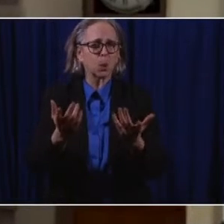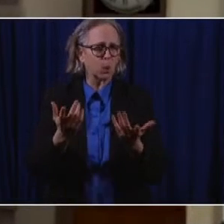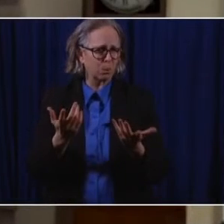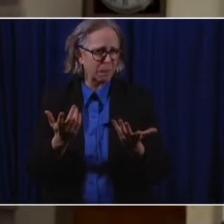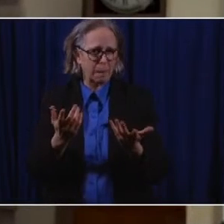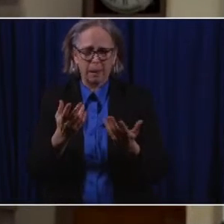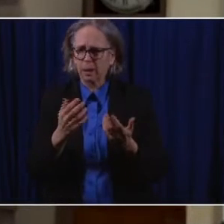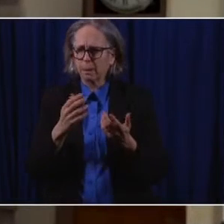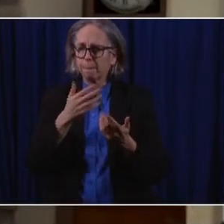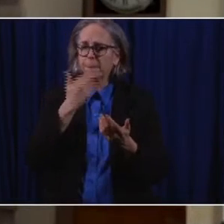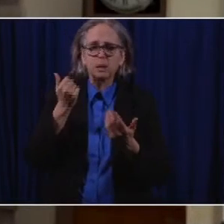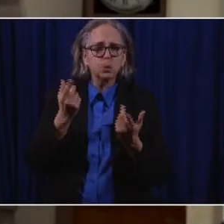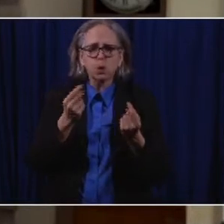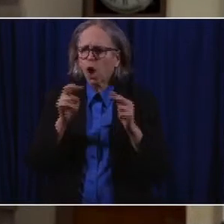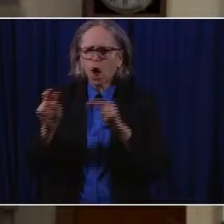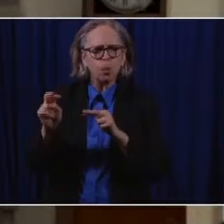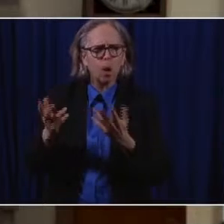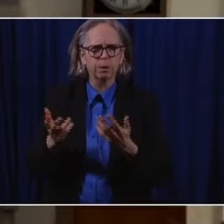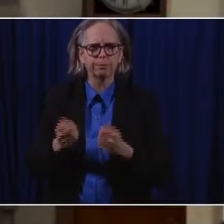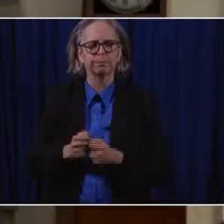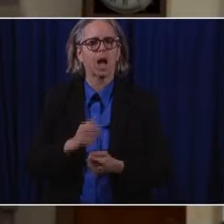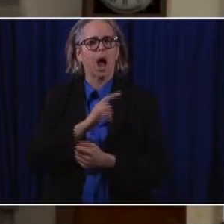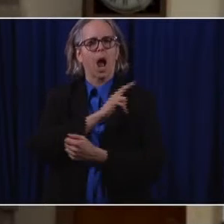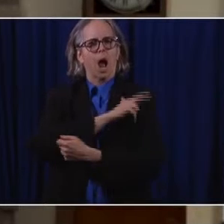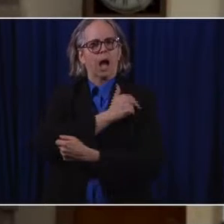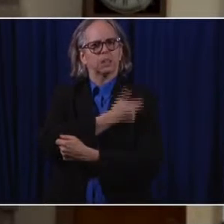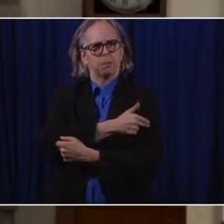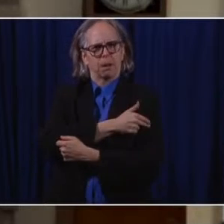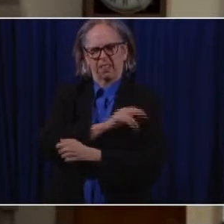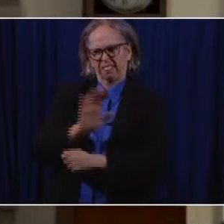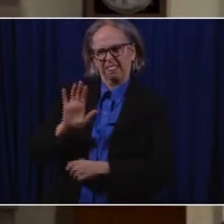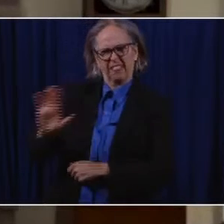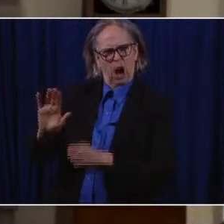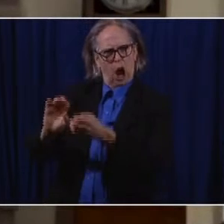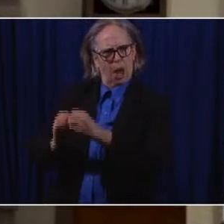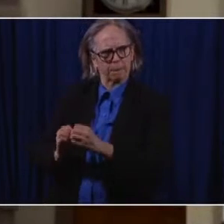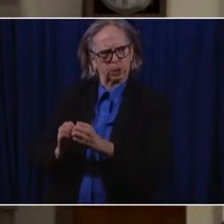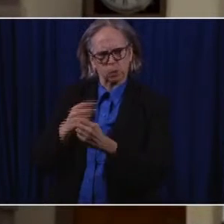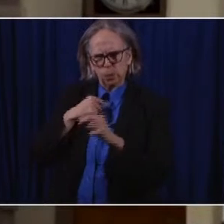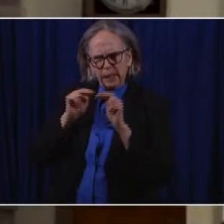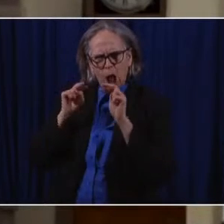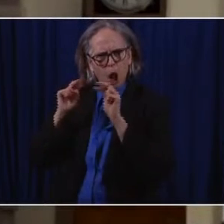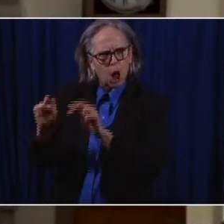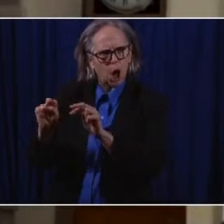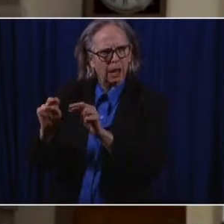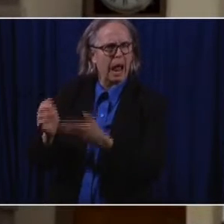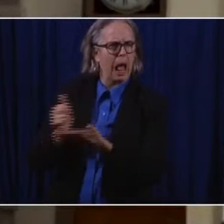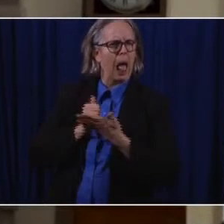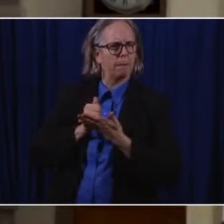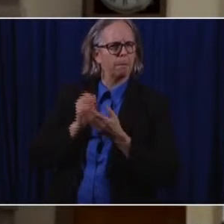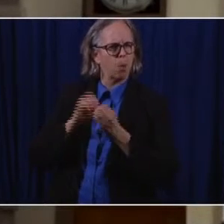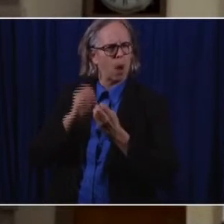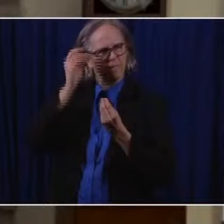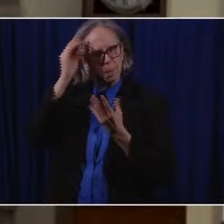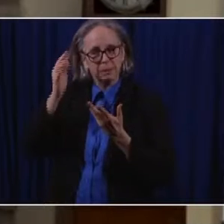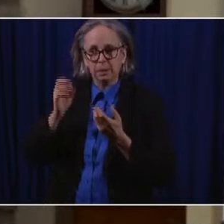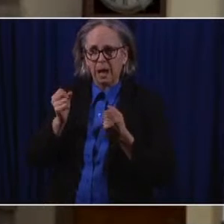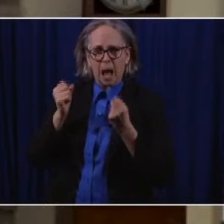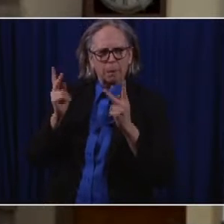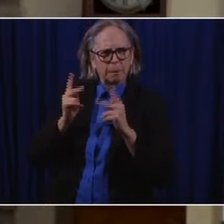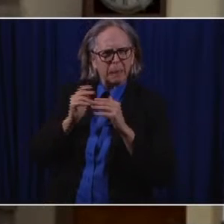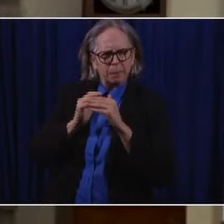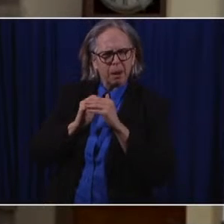on in your hospitals. That's going to tell you if there's a problem connected with the hospital because of too many people, too many COVID patients coming